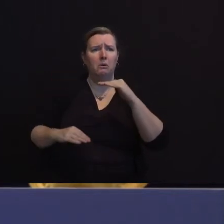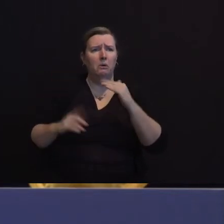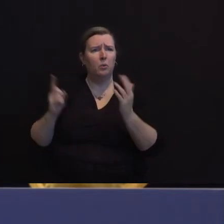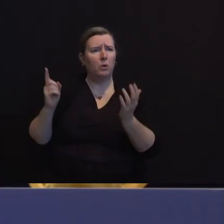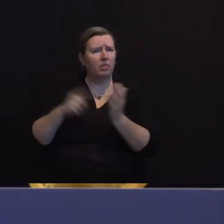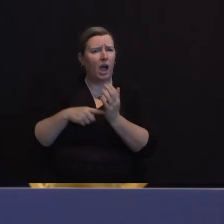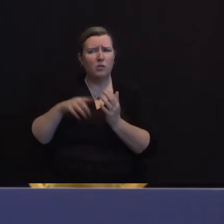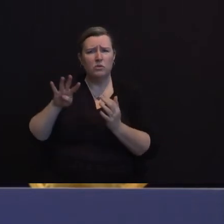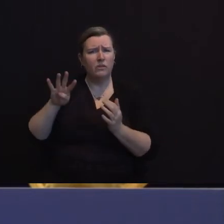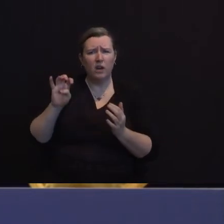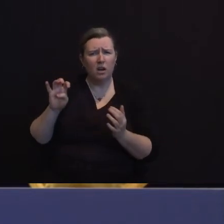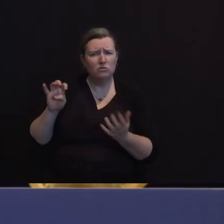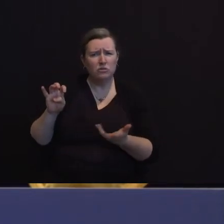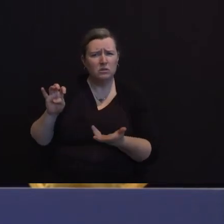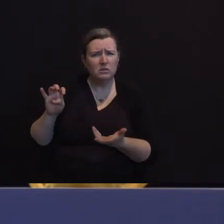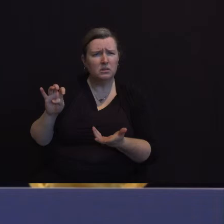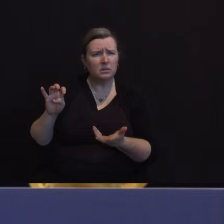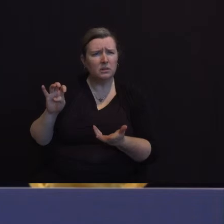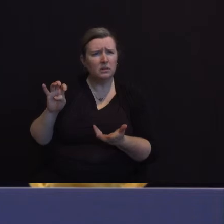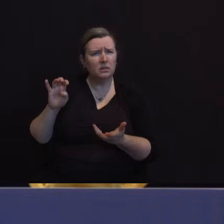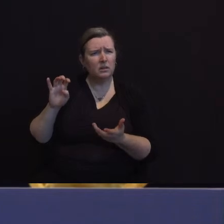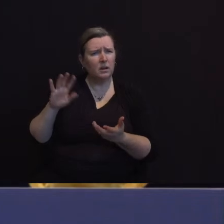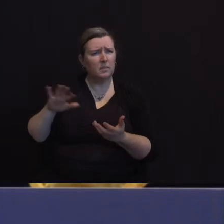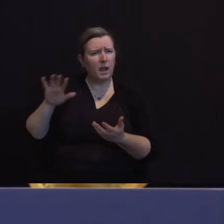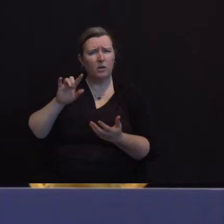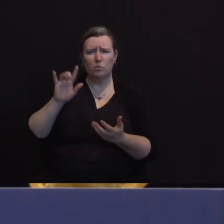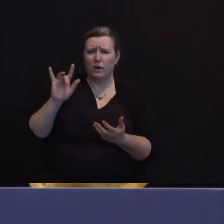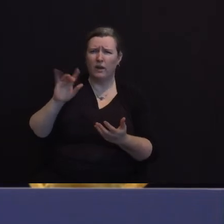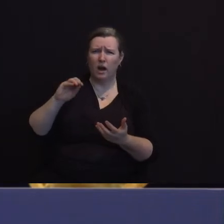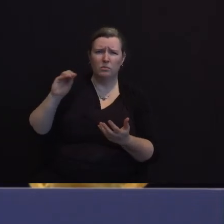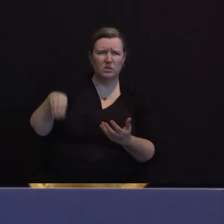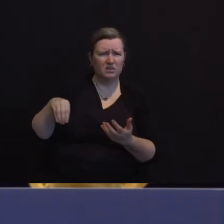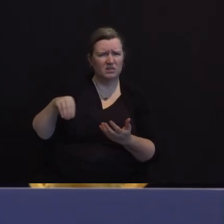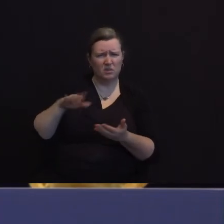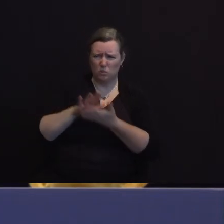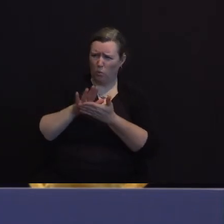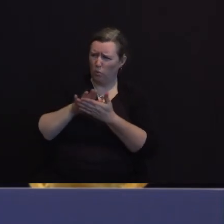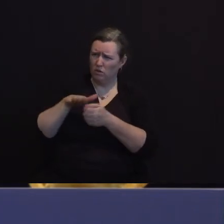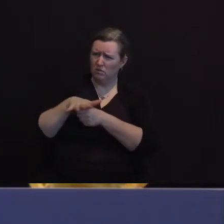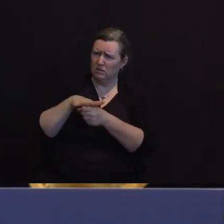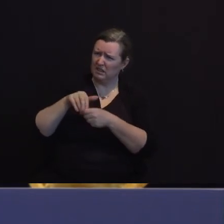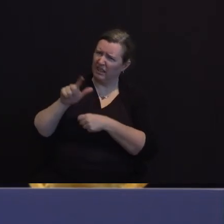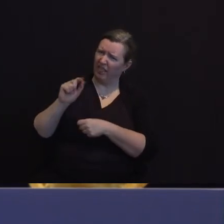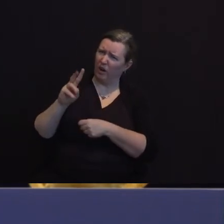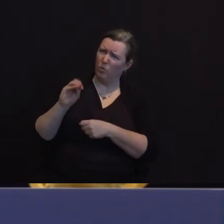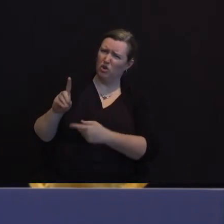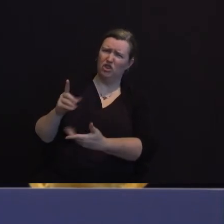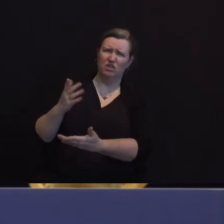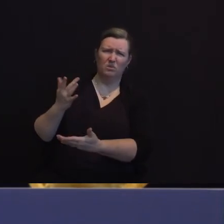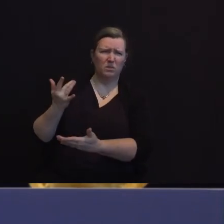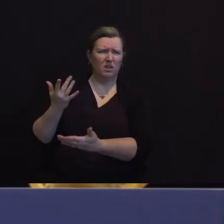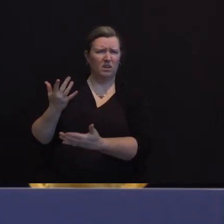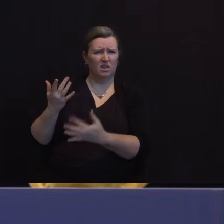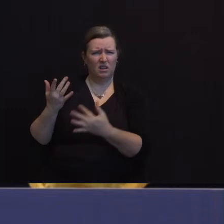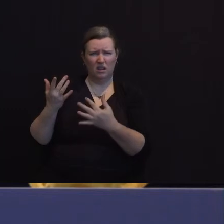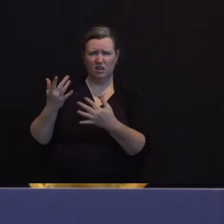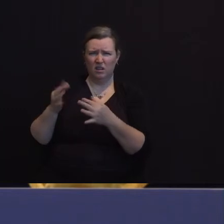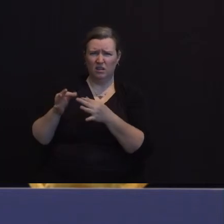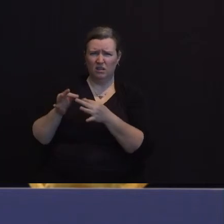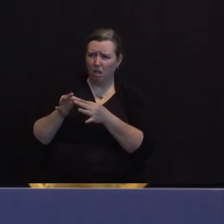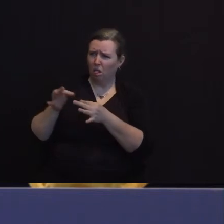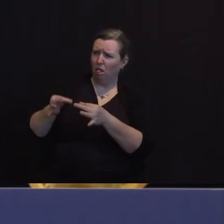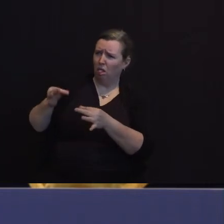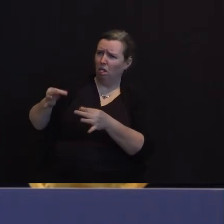of that whole district, which is relatively small. So I'm just curious what you understand about why it's taken so long to get them equipment.